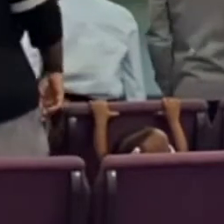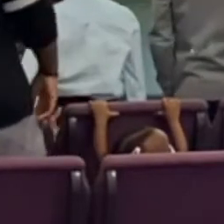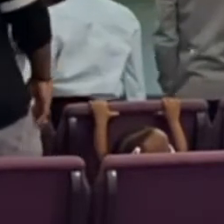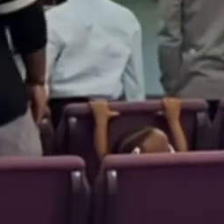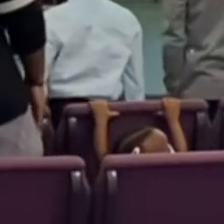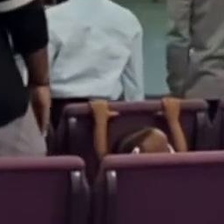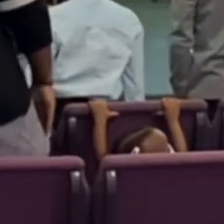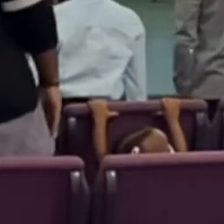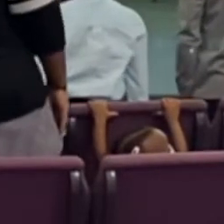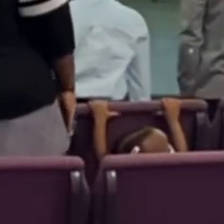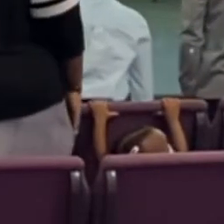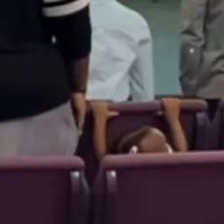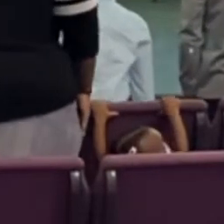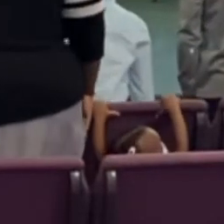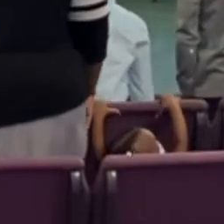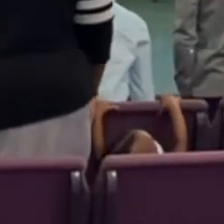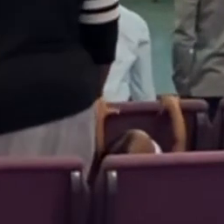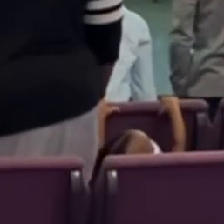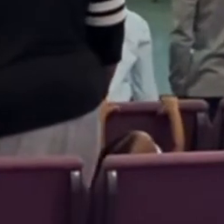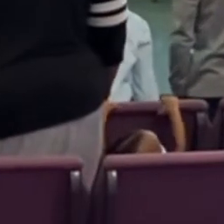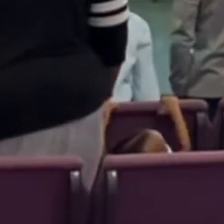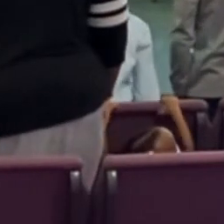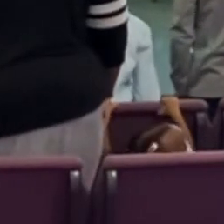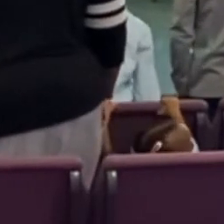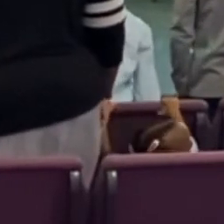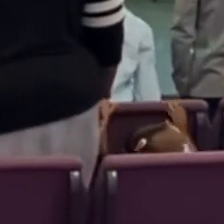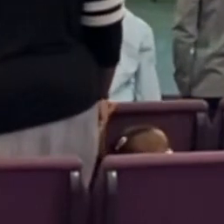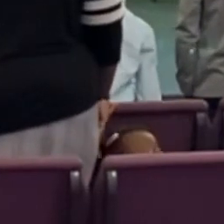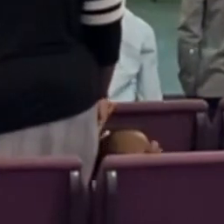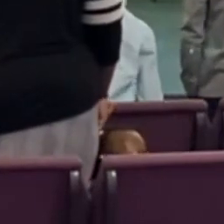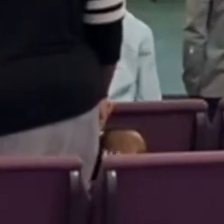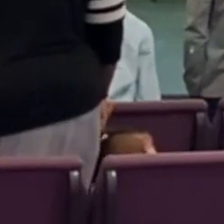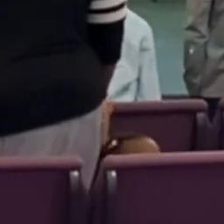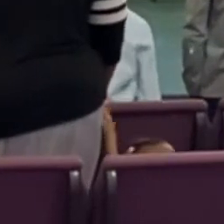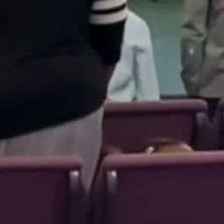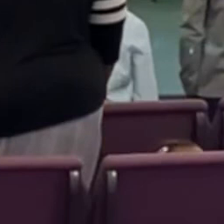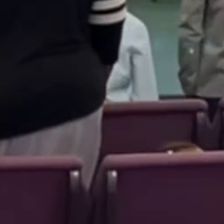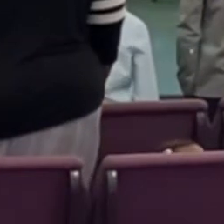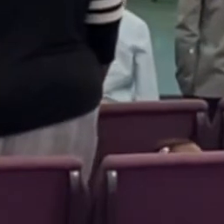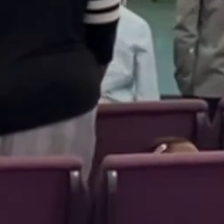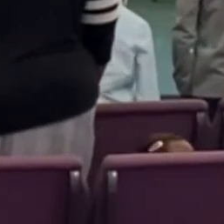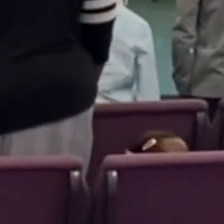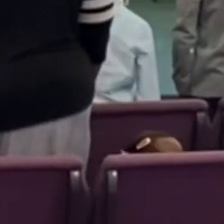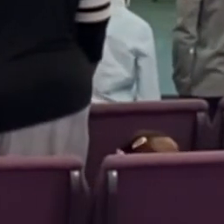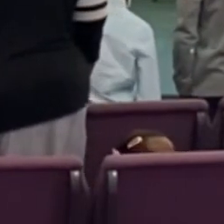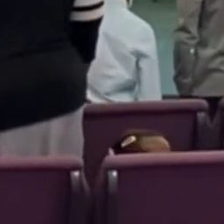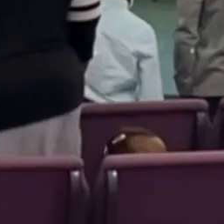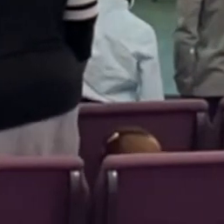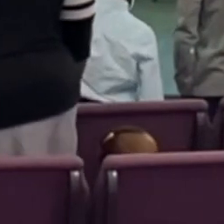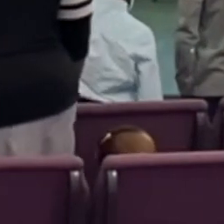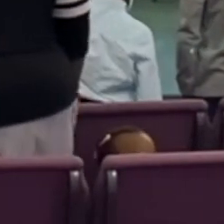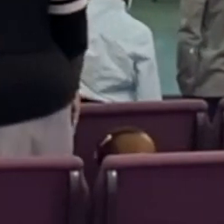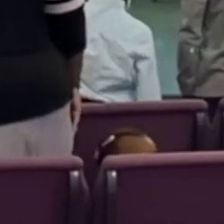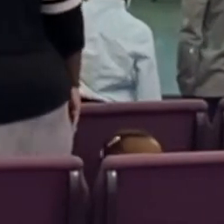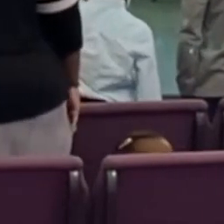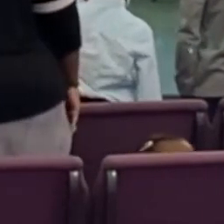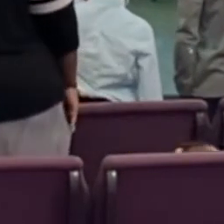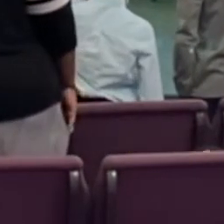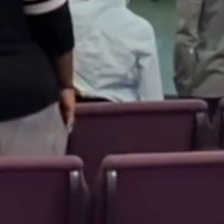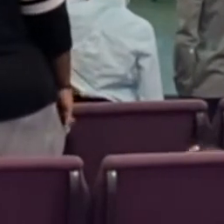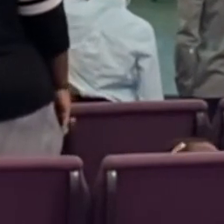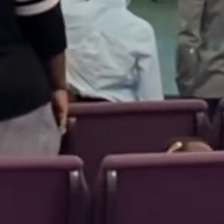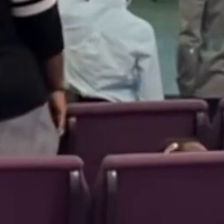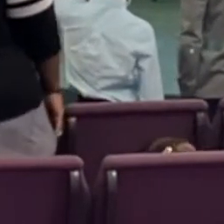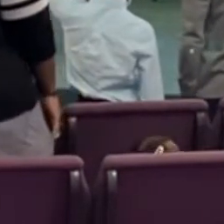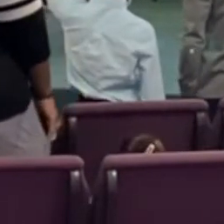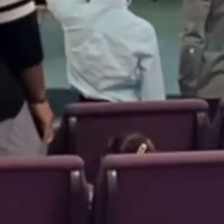lovely to be back here. We've had a great revival with Brother Smith on